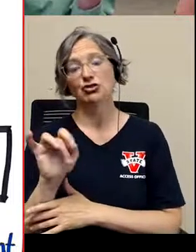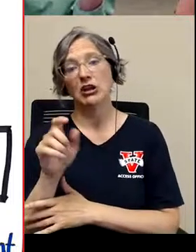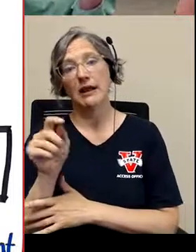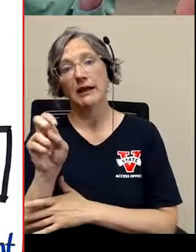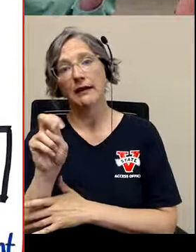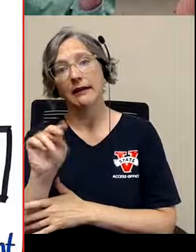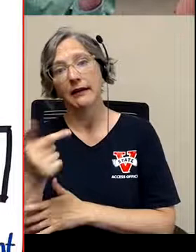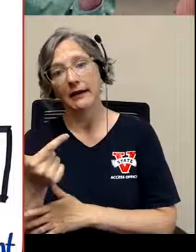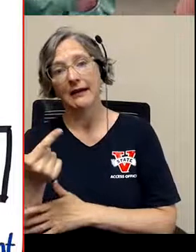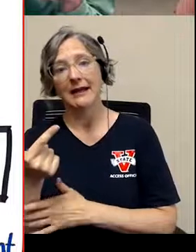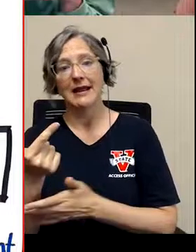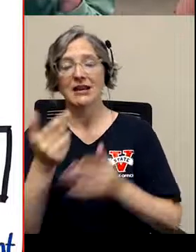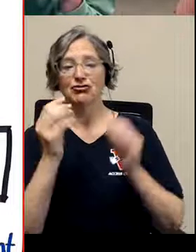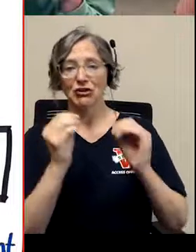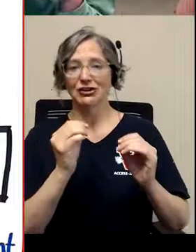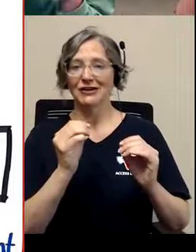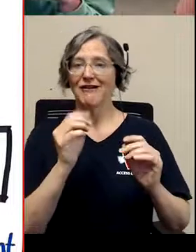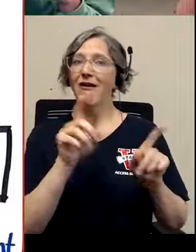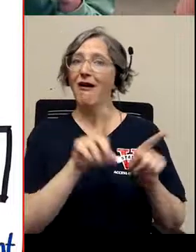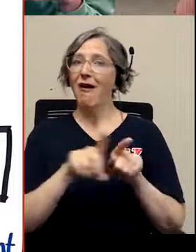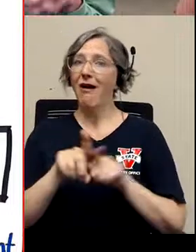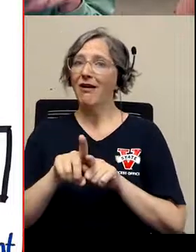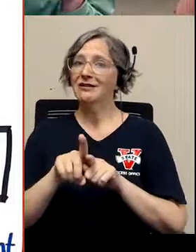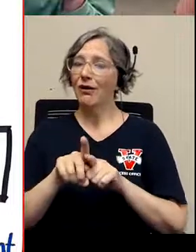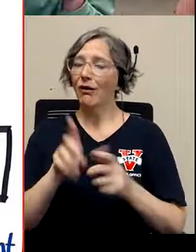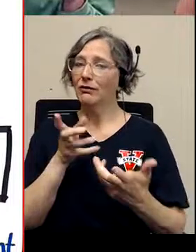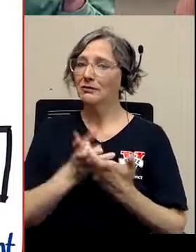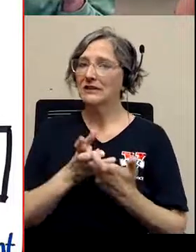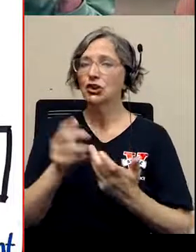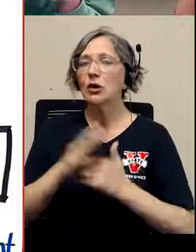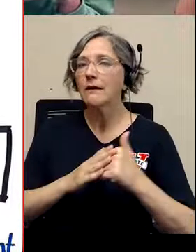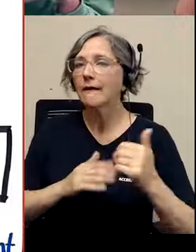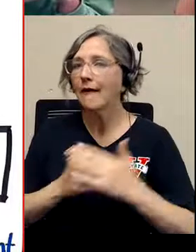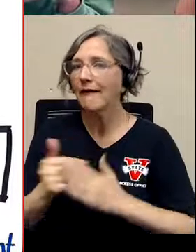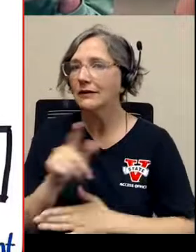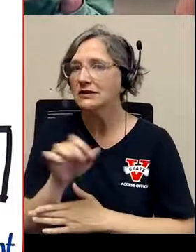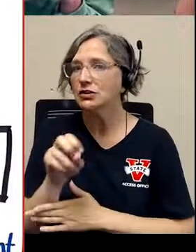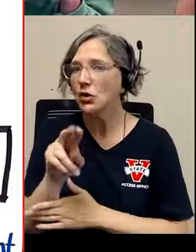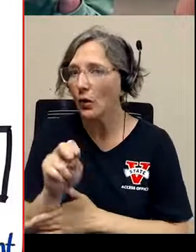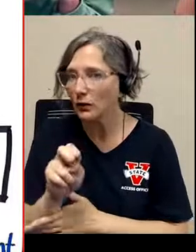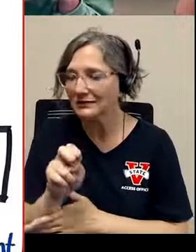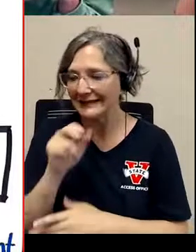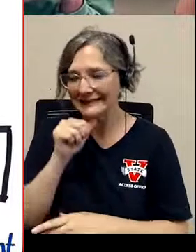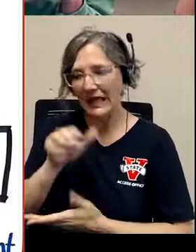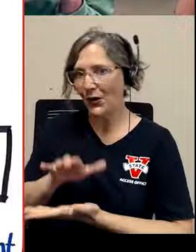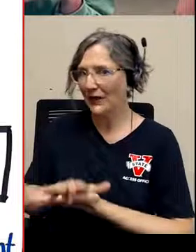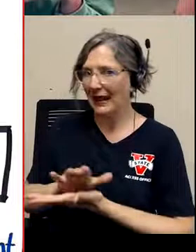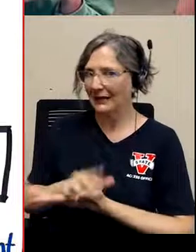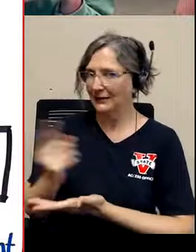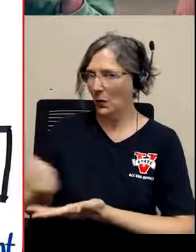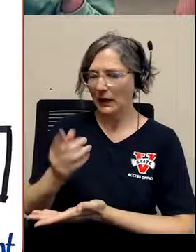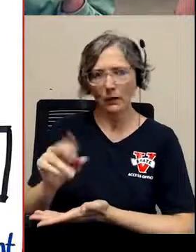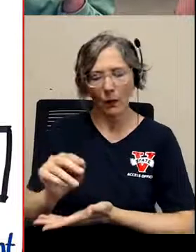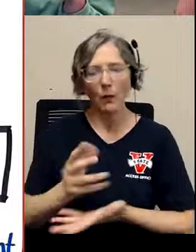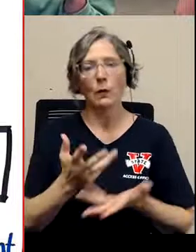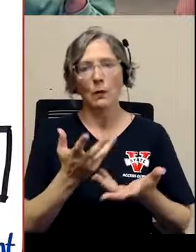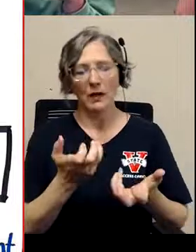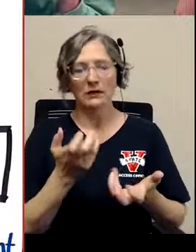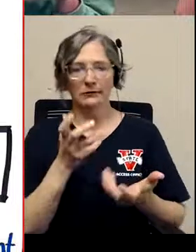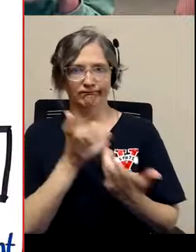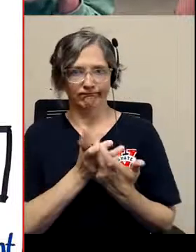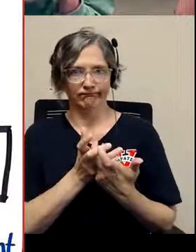in non-academic areas as well. So pretty common here that we look at when we